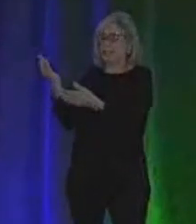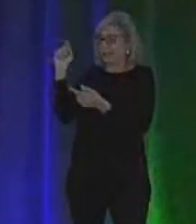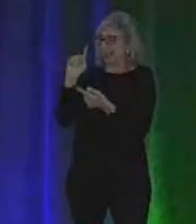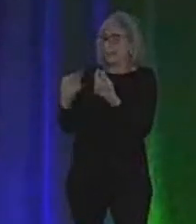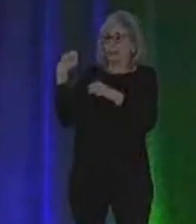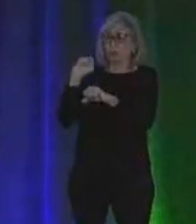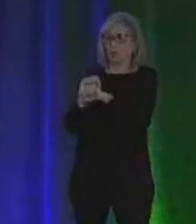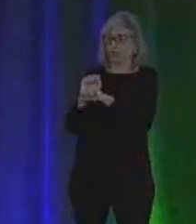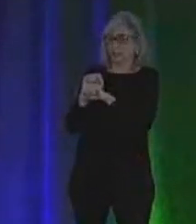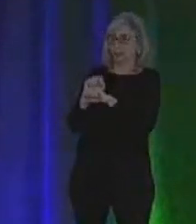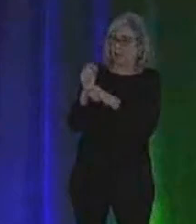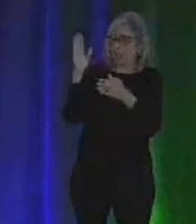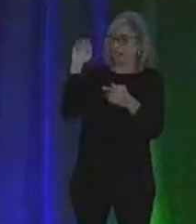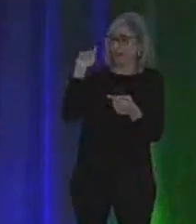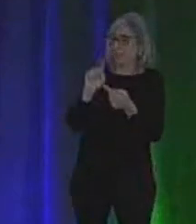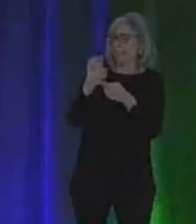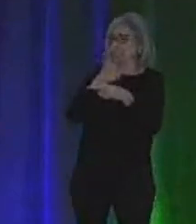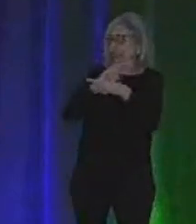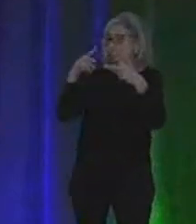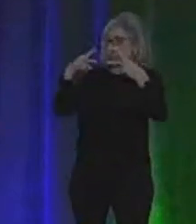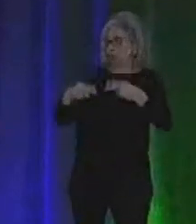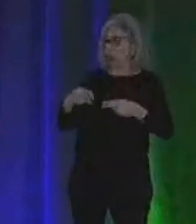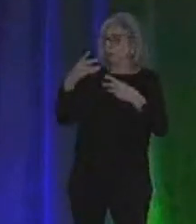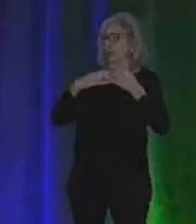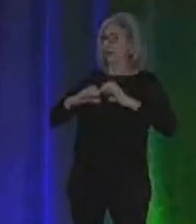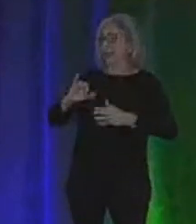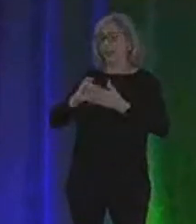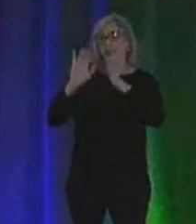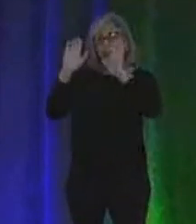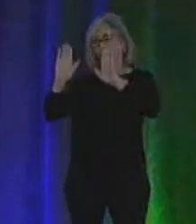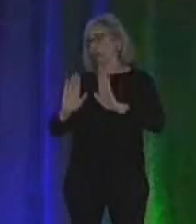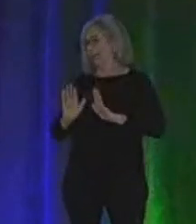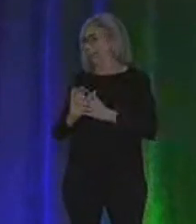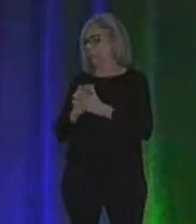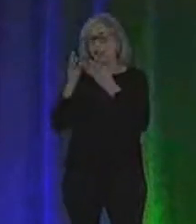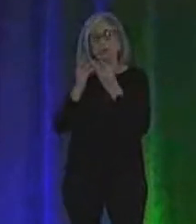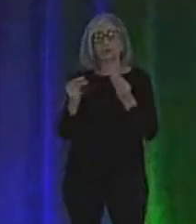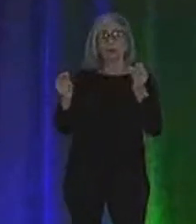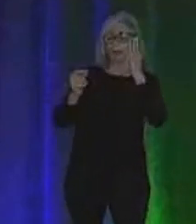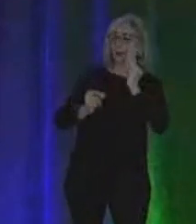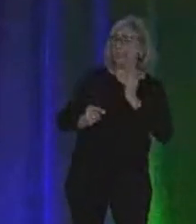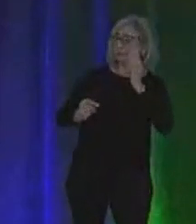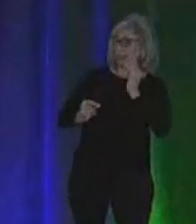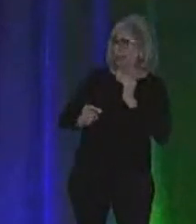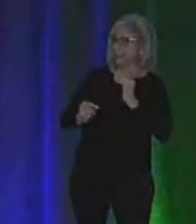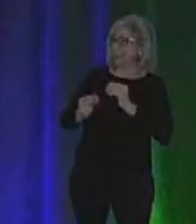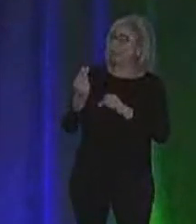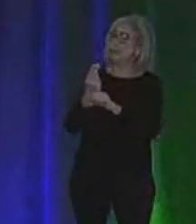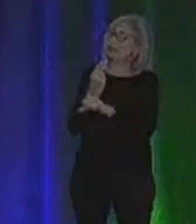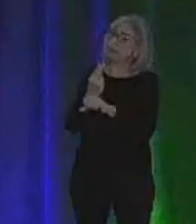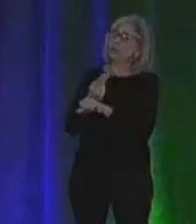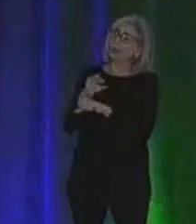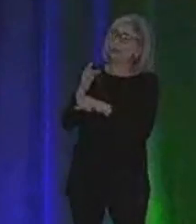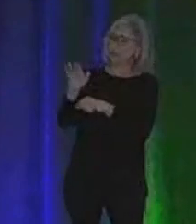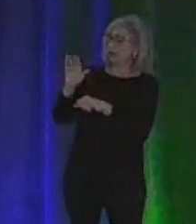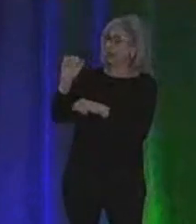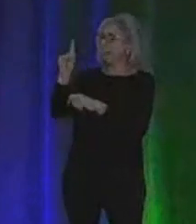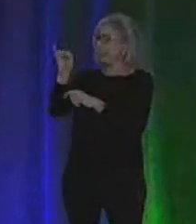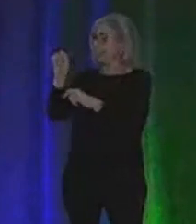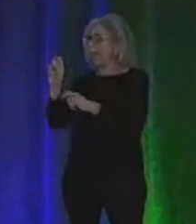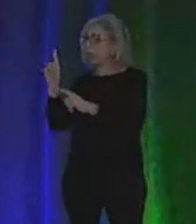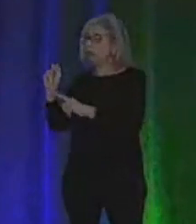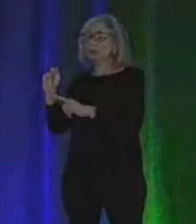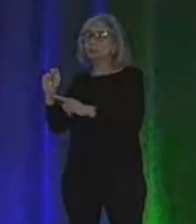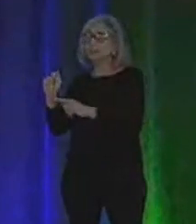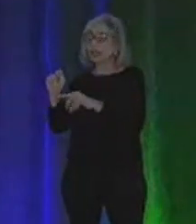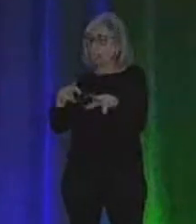then ultimately, there's less code sent to the client, which is great. It allows smoother experiences because you can use shared layouts and loading UI